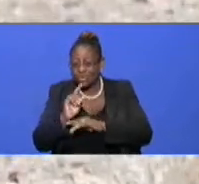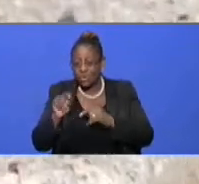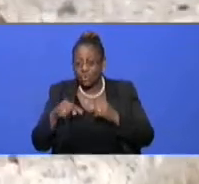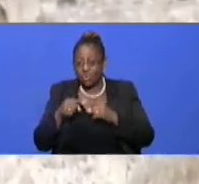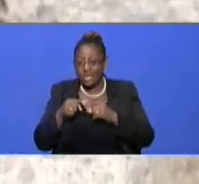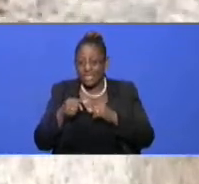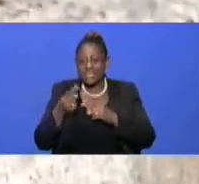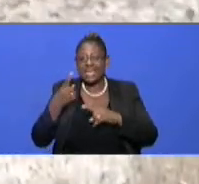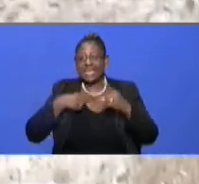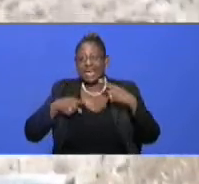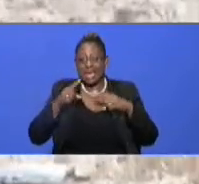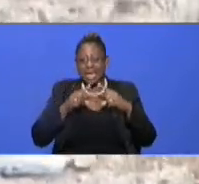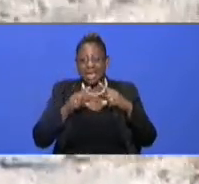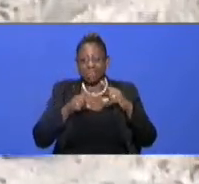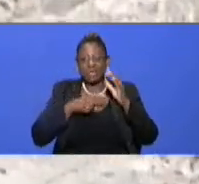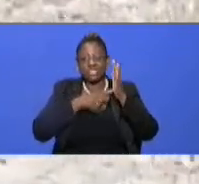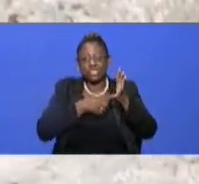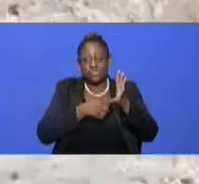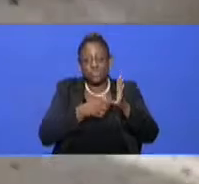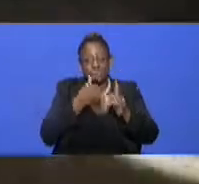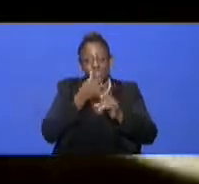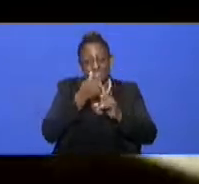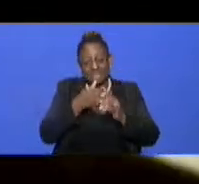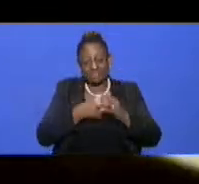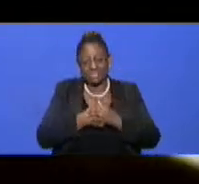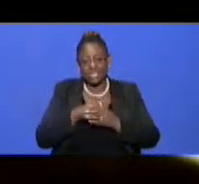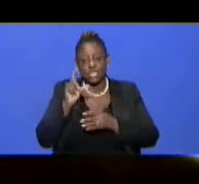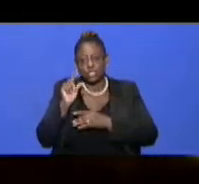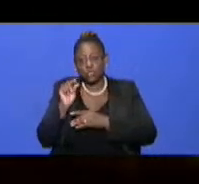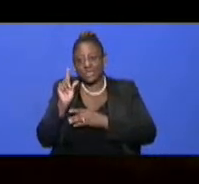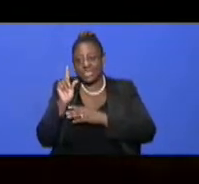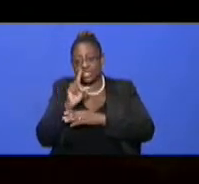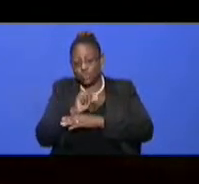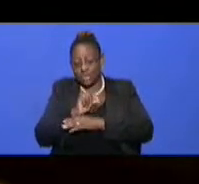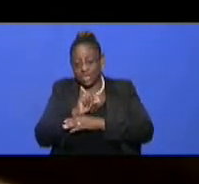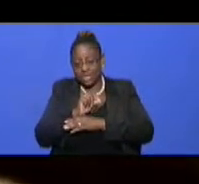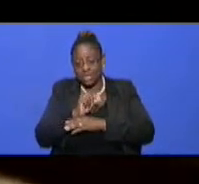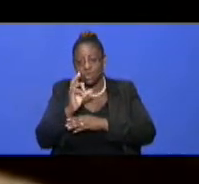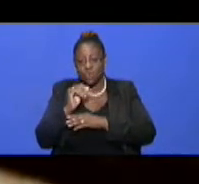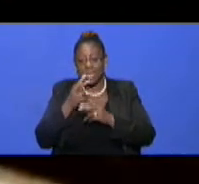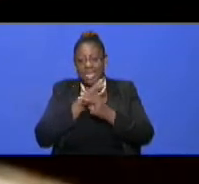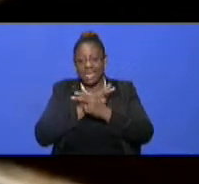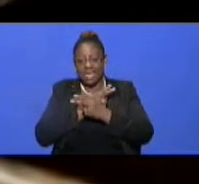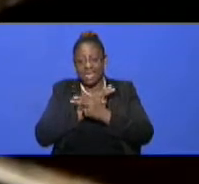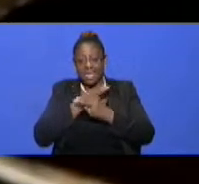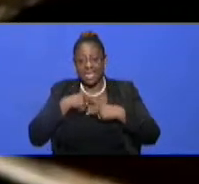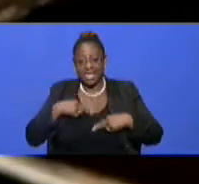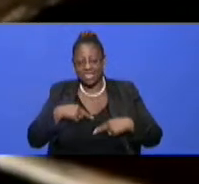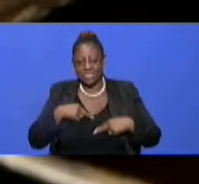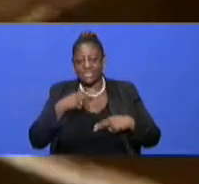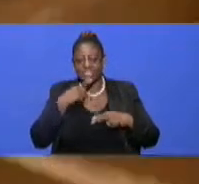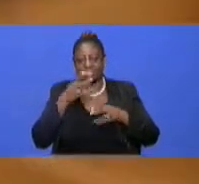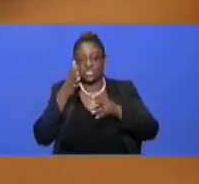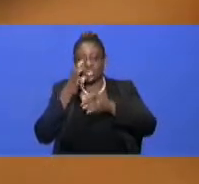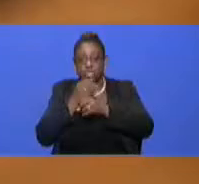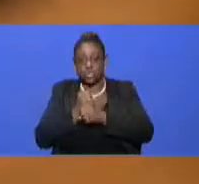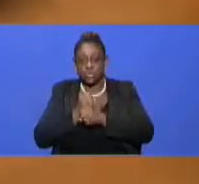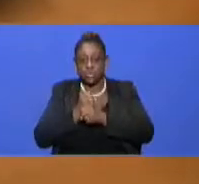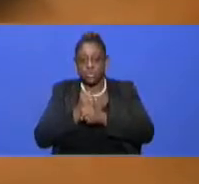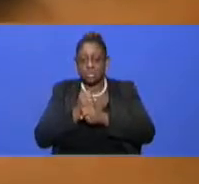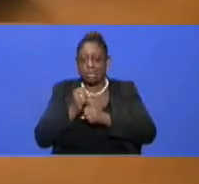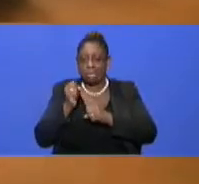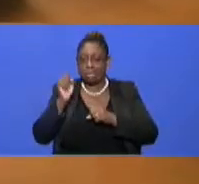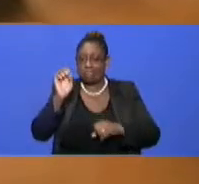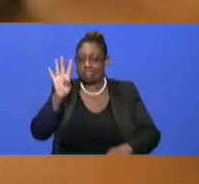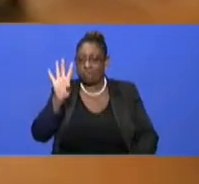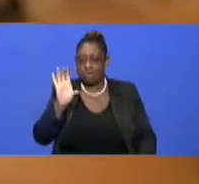critter tends to make its presence known. In 2020, Department of Environmental Health officials confirmed the capture of nearly